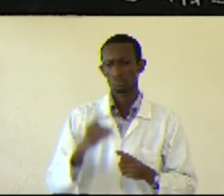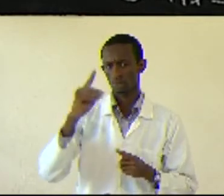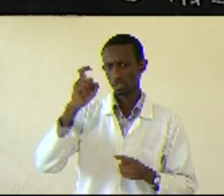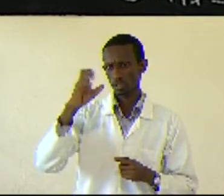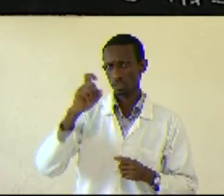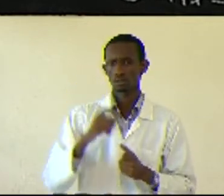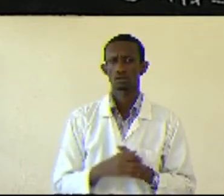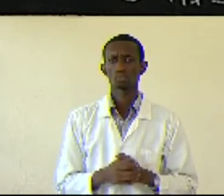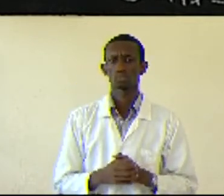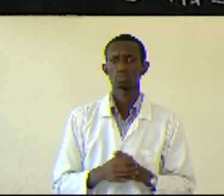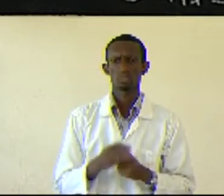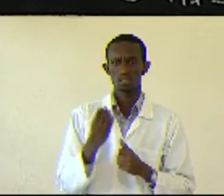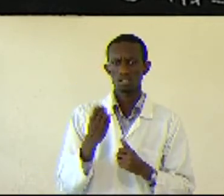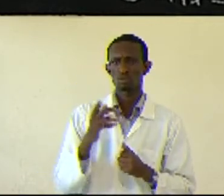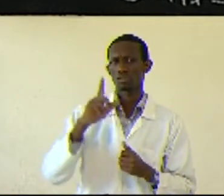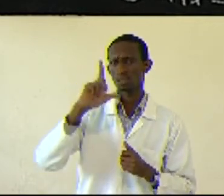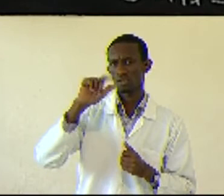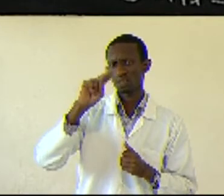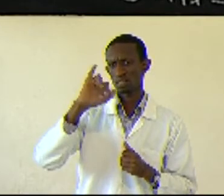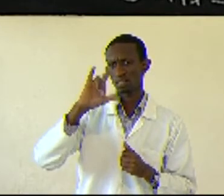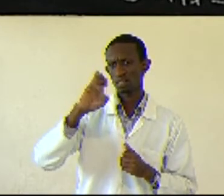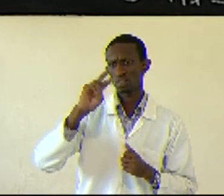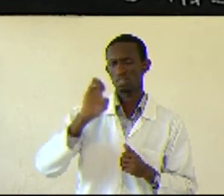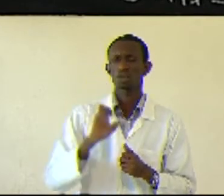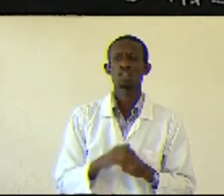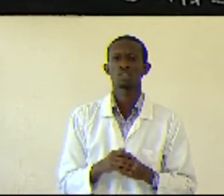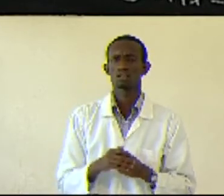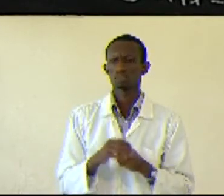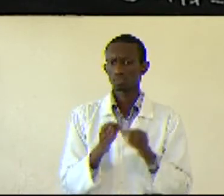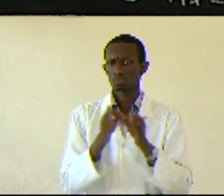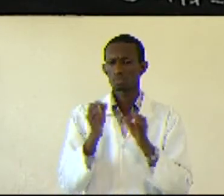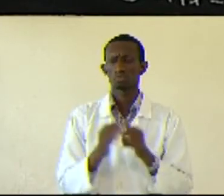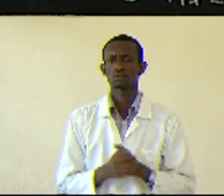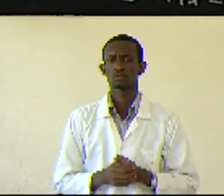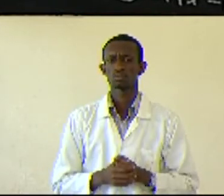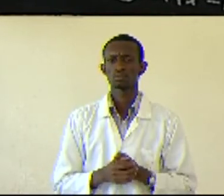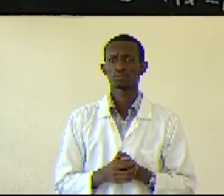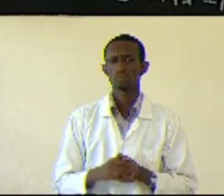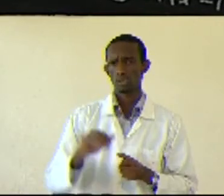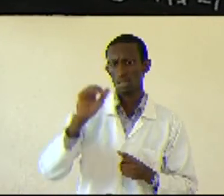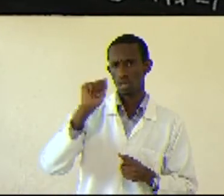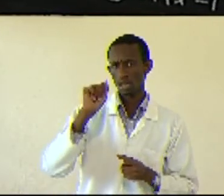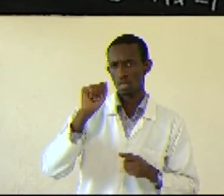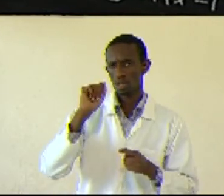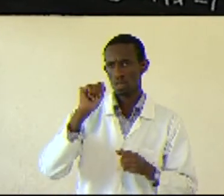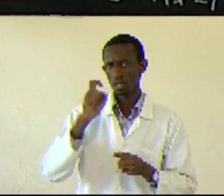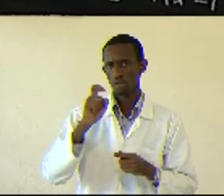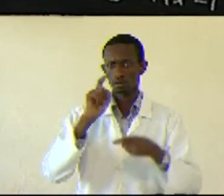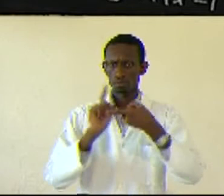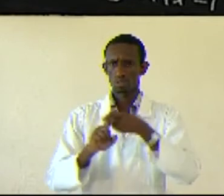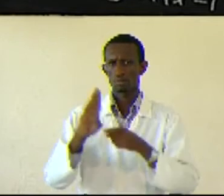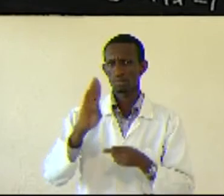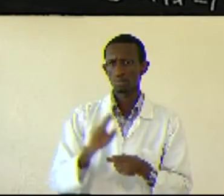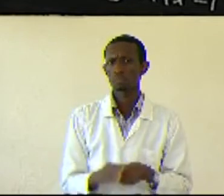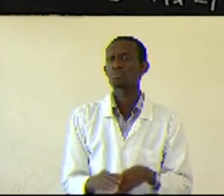This is a linear expression of the form ax plus b. Of course, if